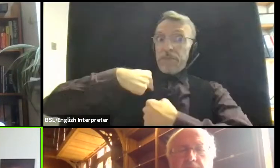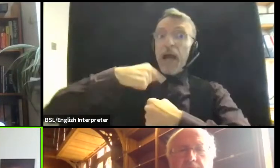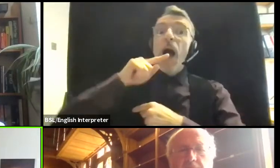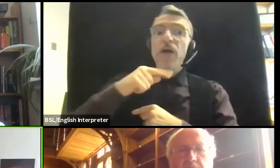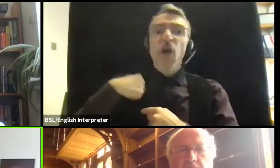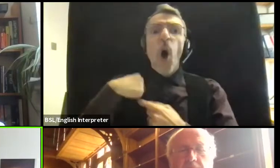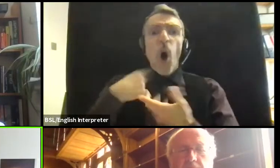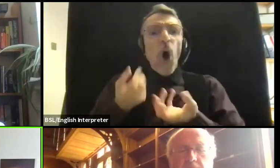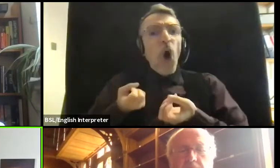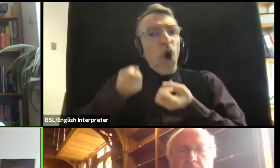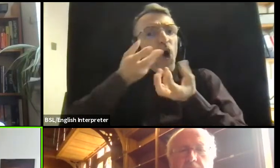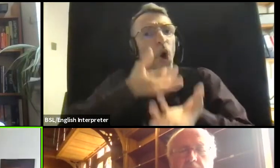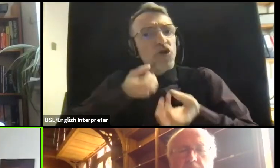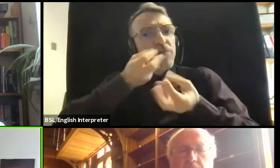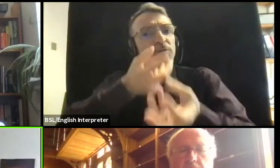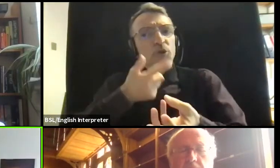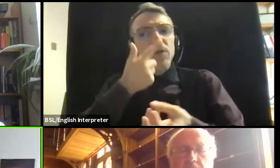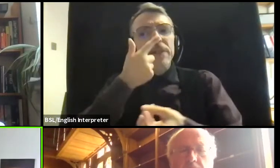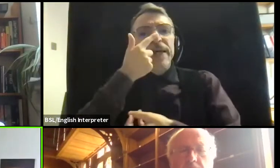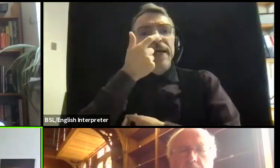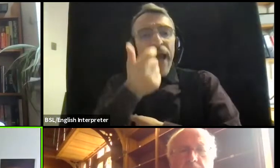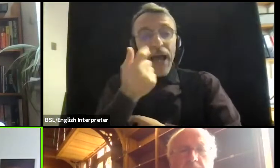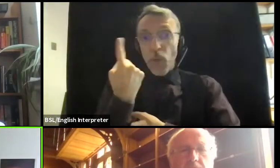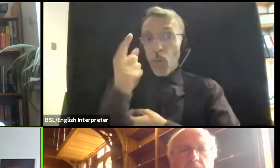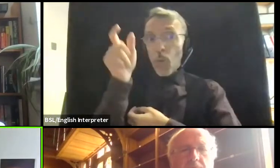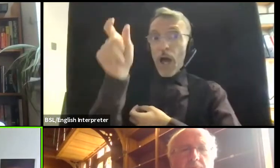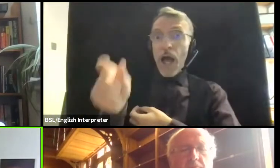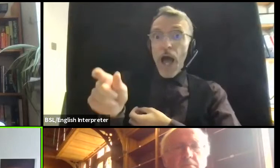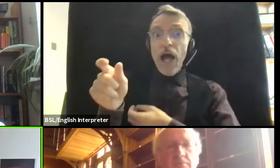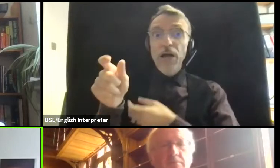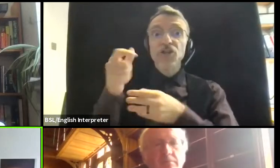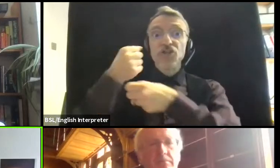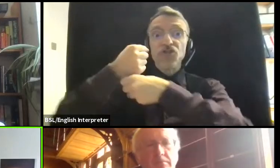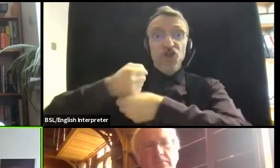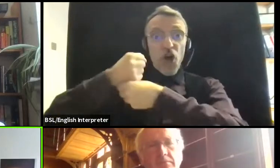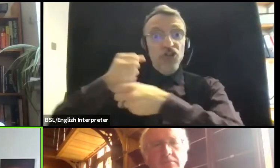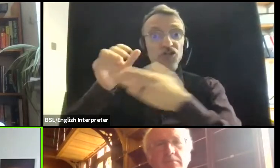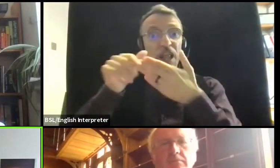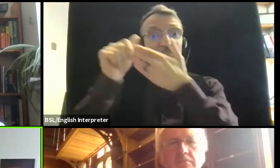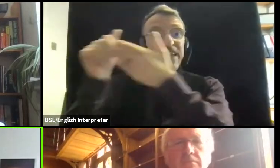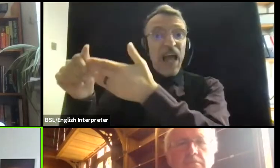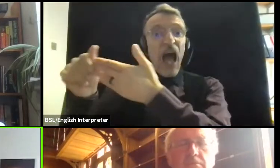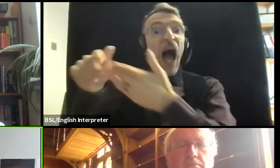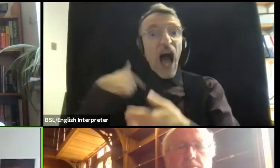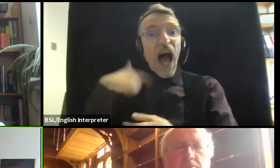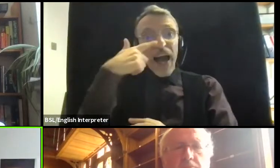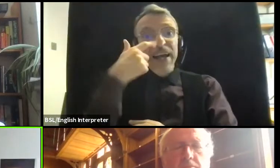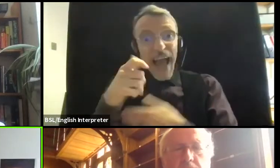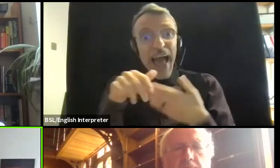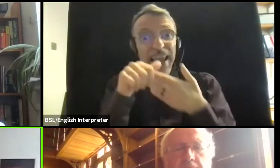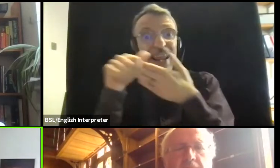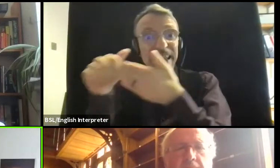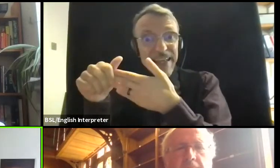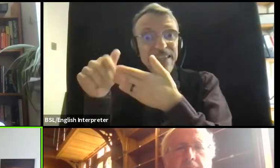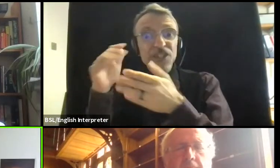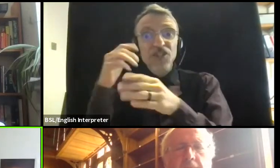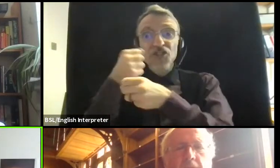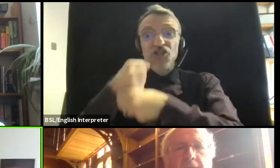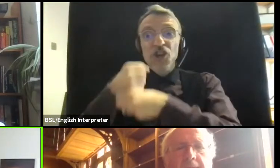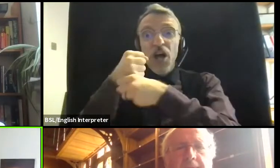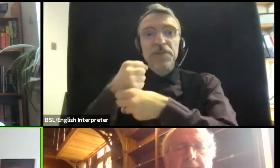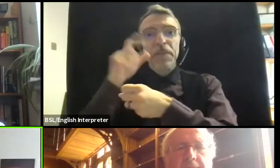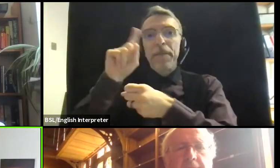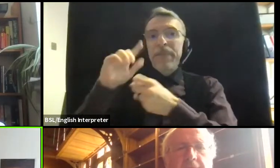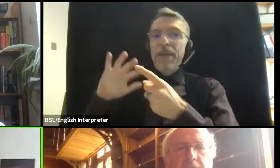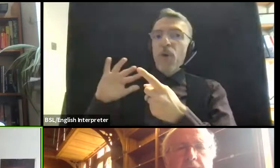to contribute. Like one of them was a church leader, and they felt like I definitely can lead a church, and maybe you around me don't think